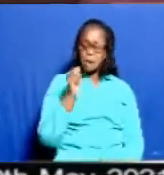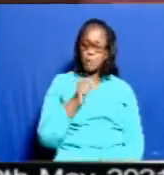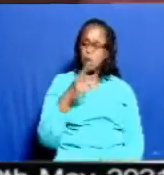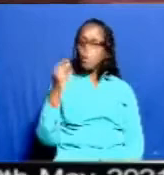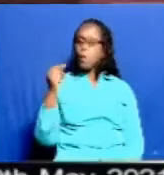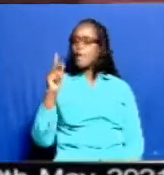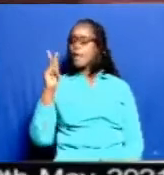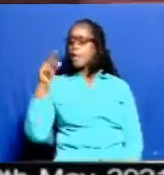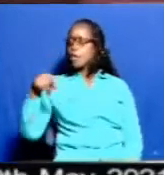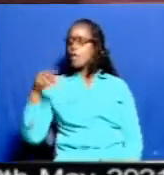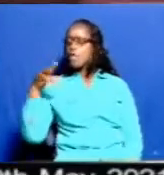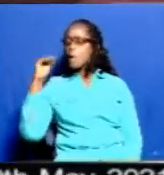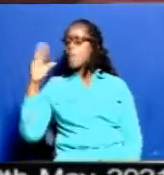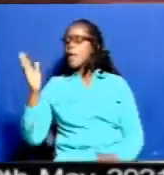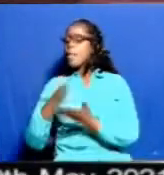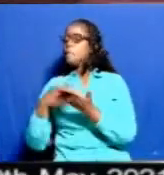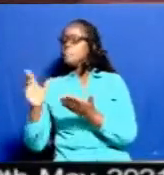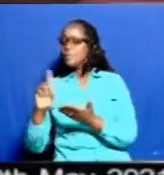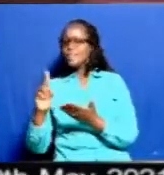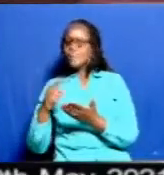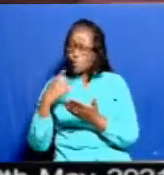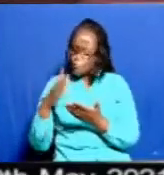empty? It's always full.